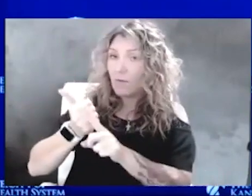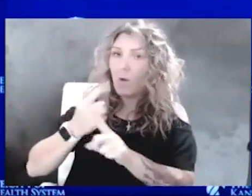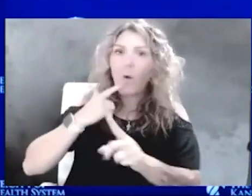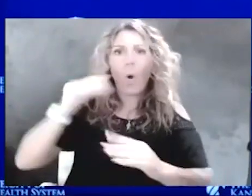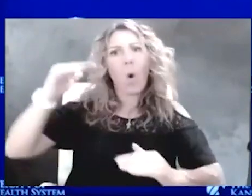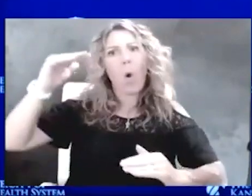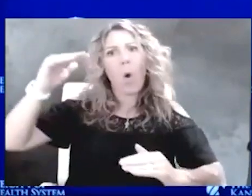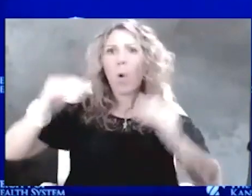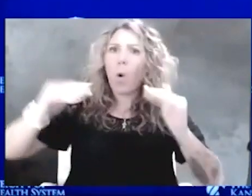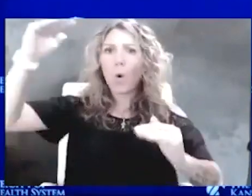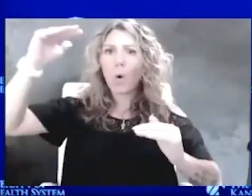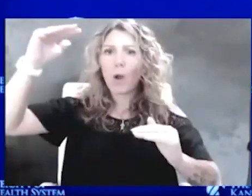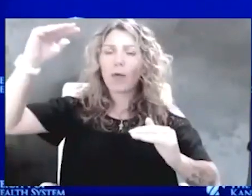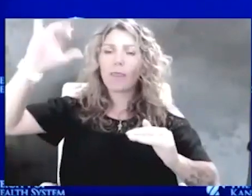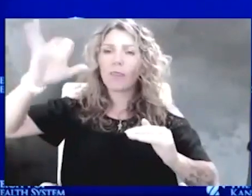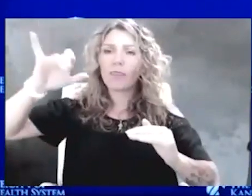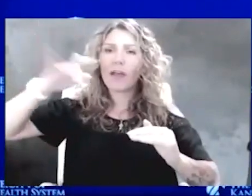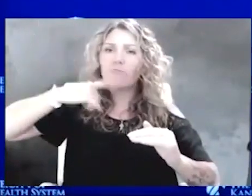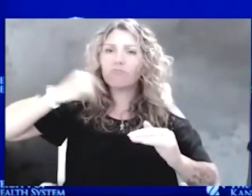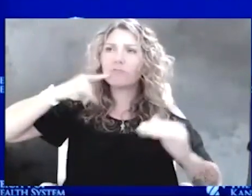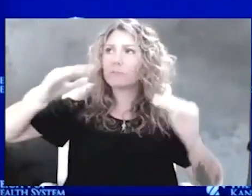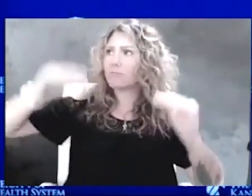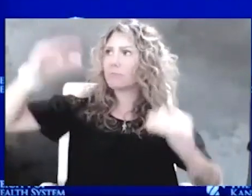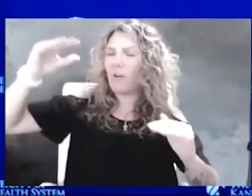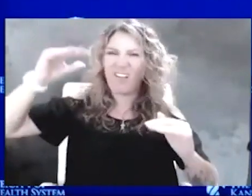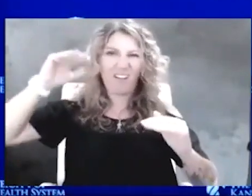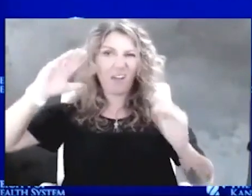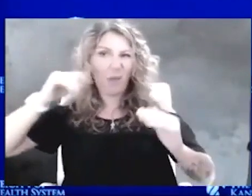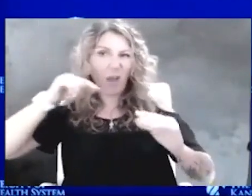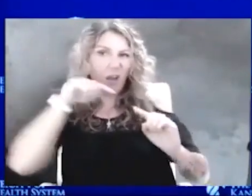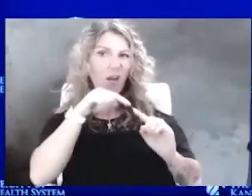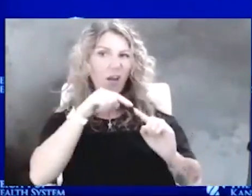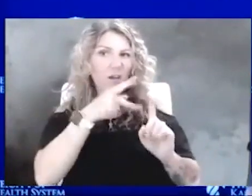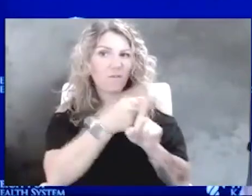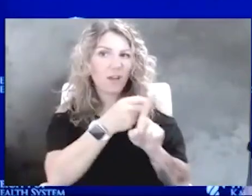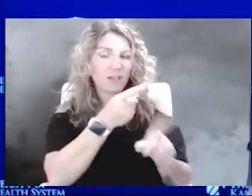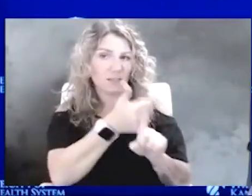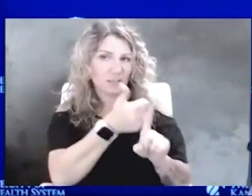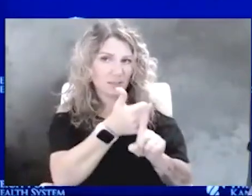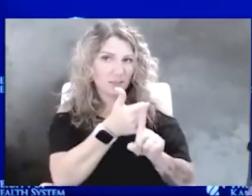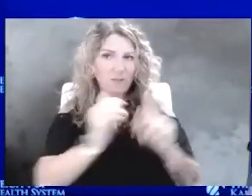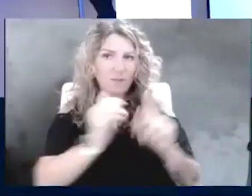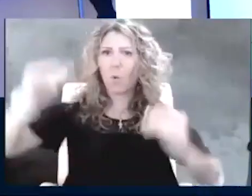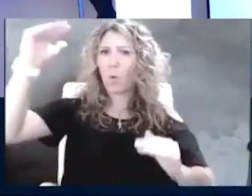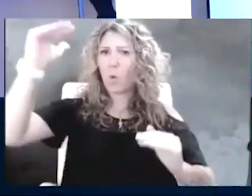risk of the adverse reaction from the vaccine itself. What do you think, Brad?